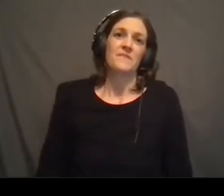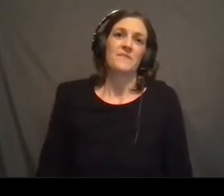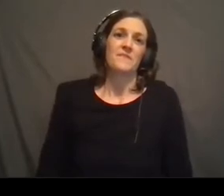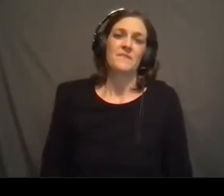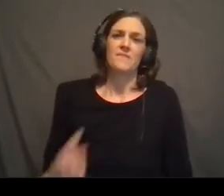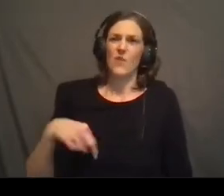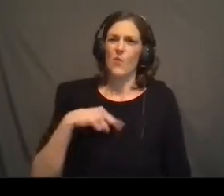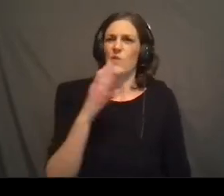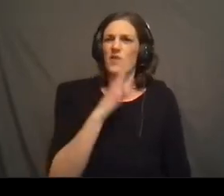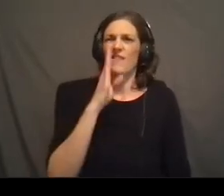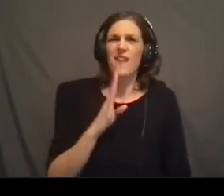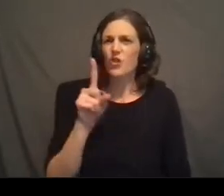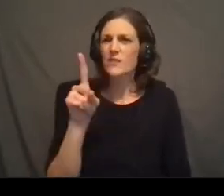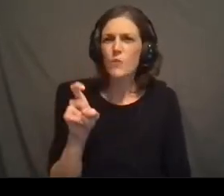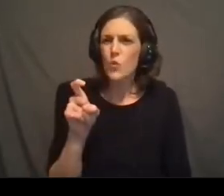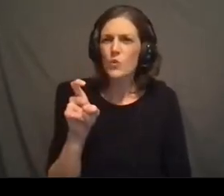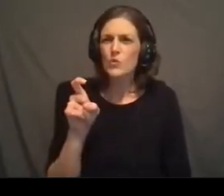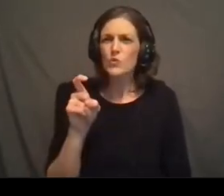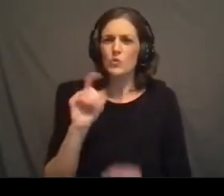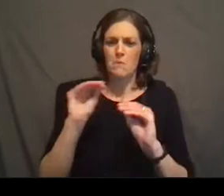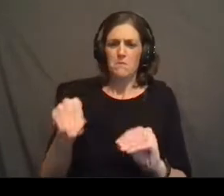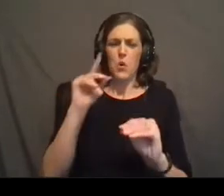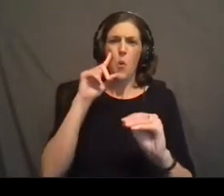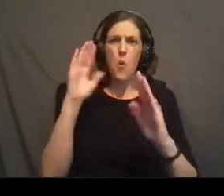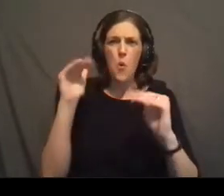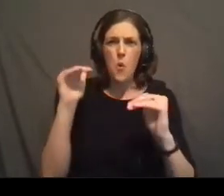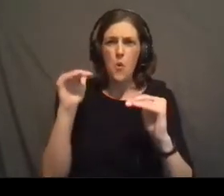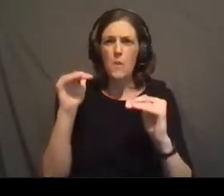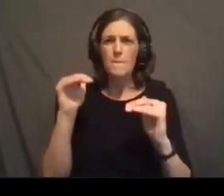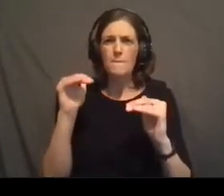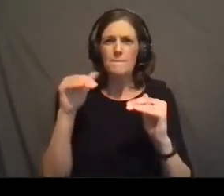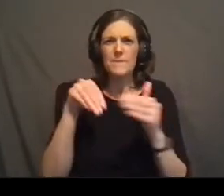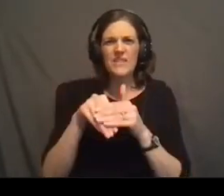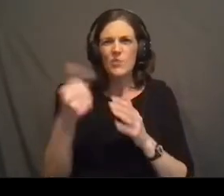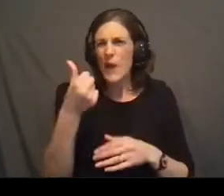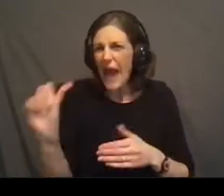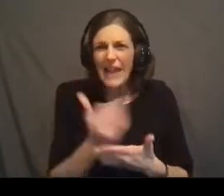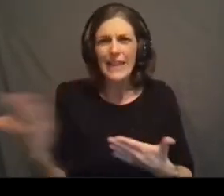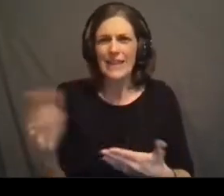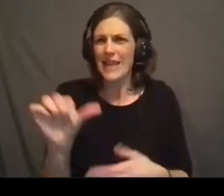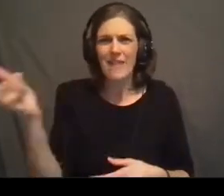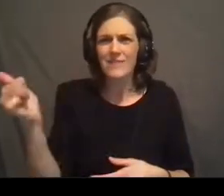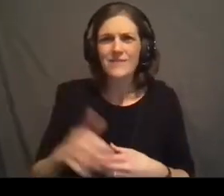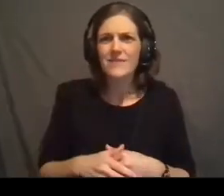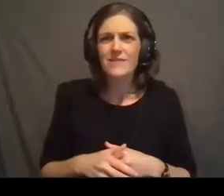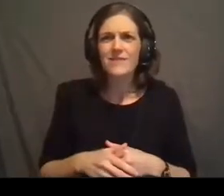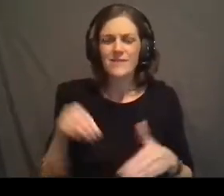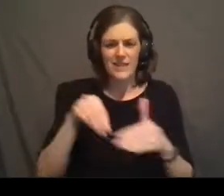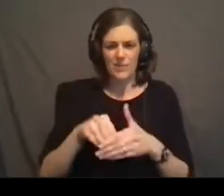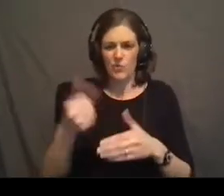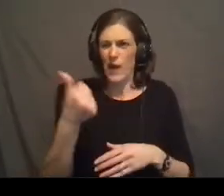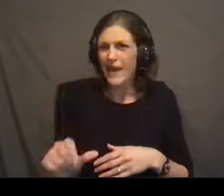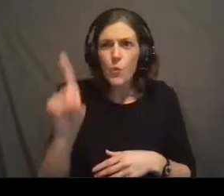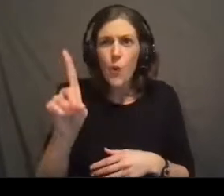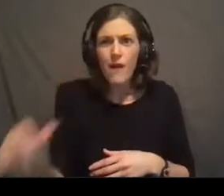We were never meant to put our hope into anything else, into anyone